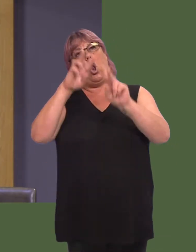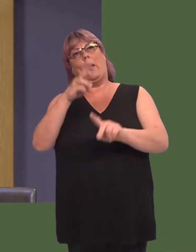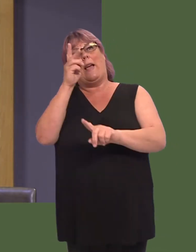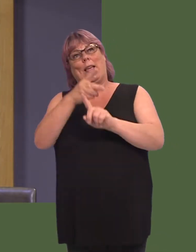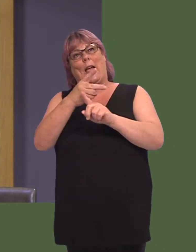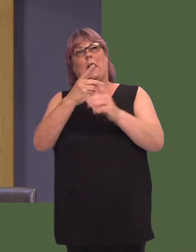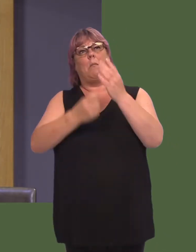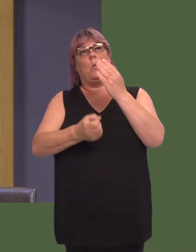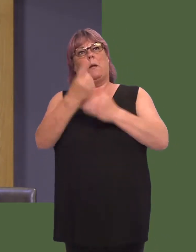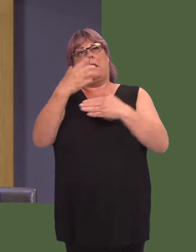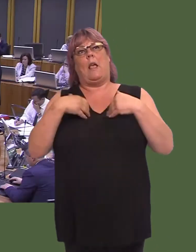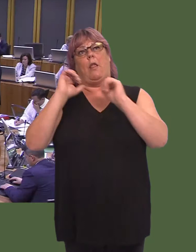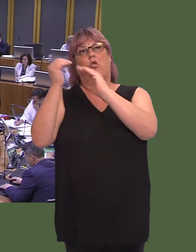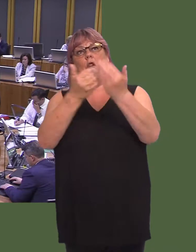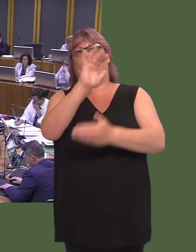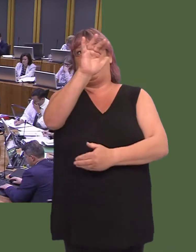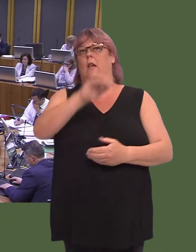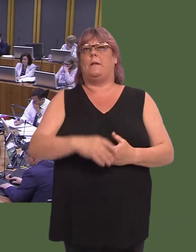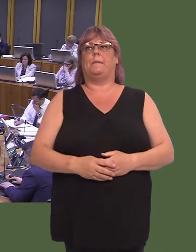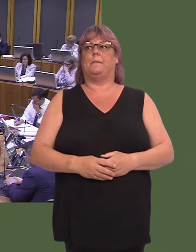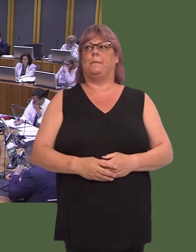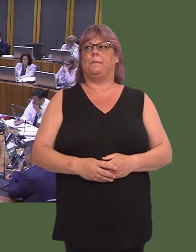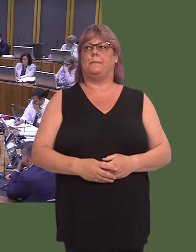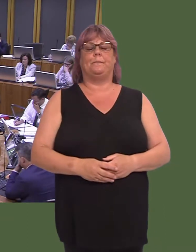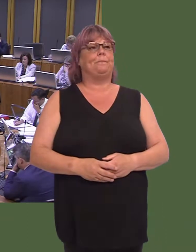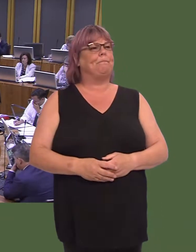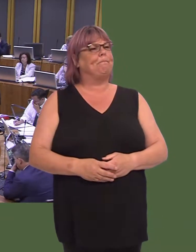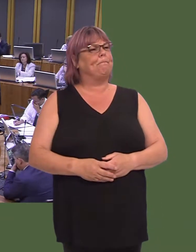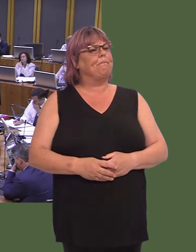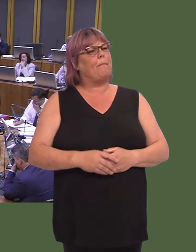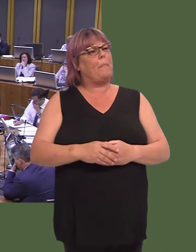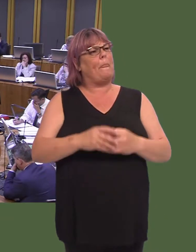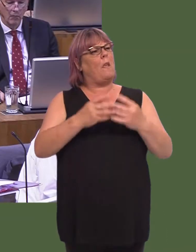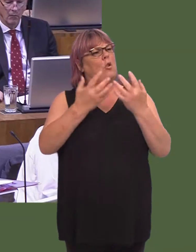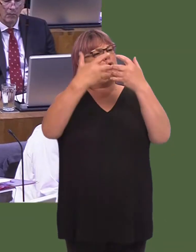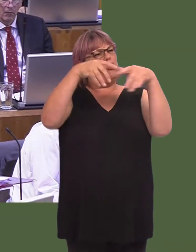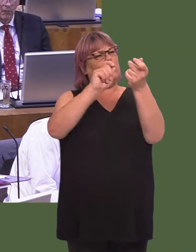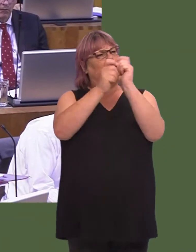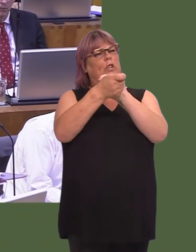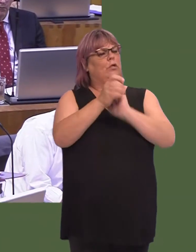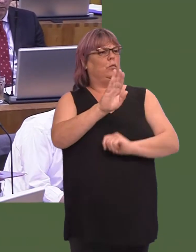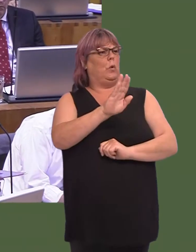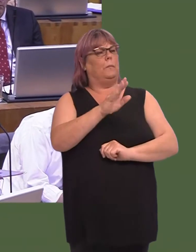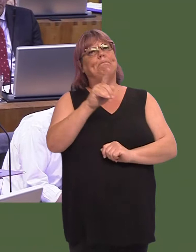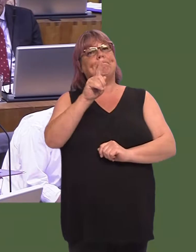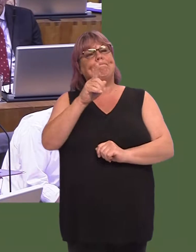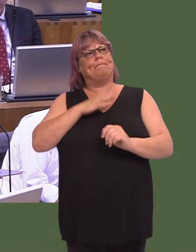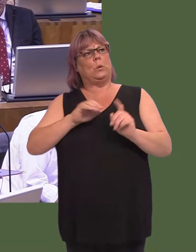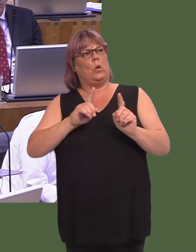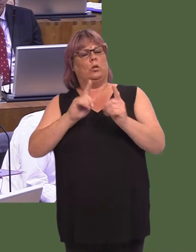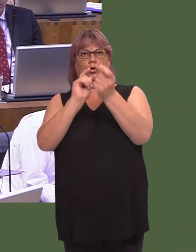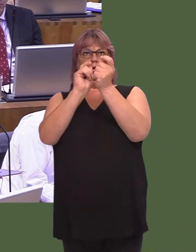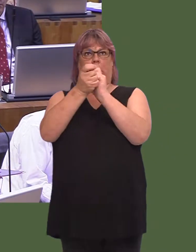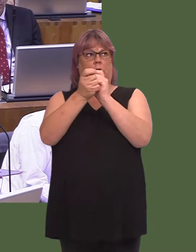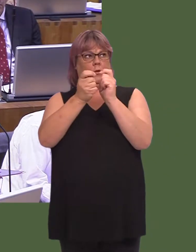again at the structures of delivering health services in North Wales? I don't think it's changed. don't think a change of structure will do anything, but what we need are